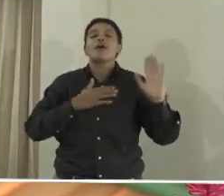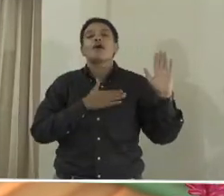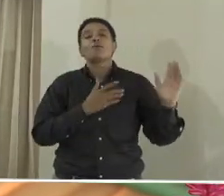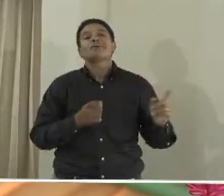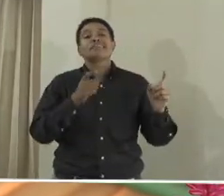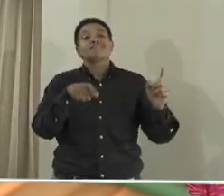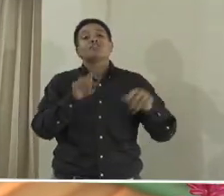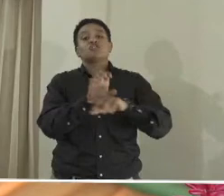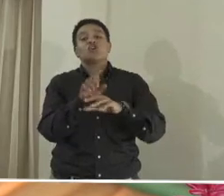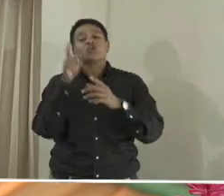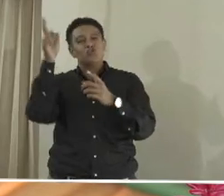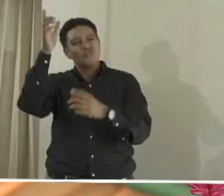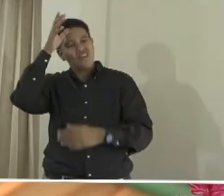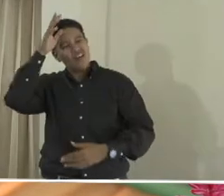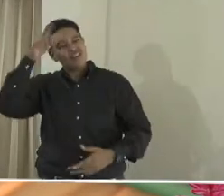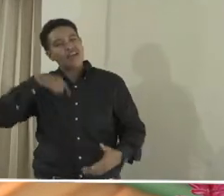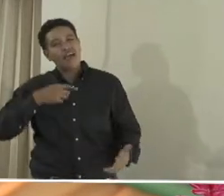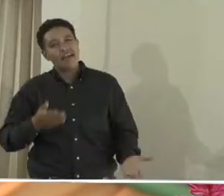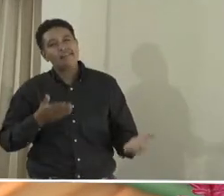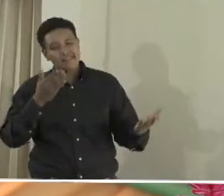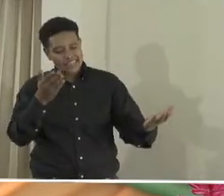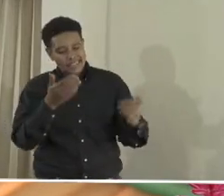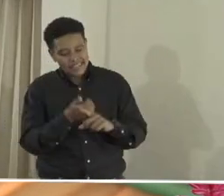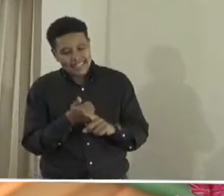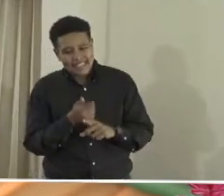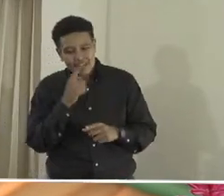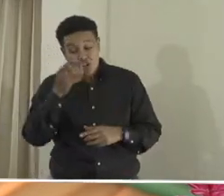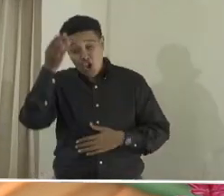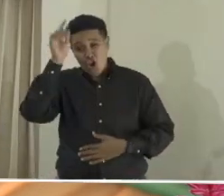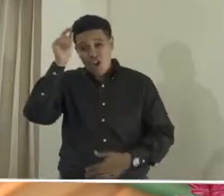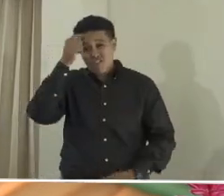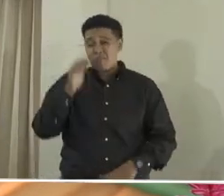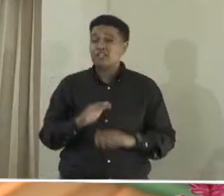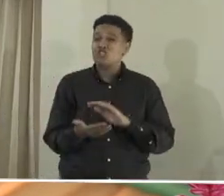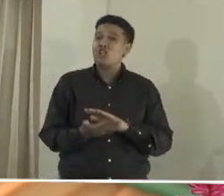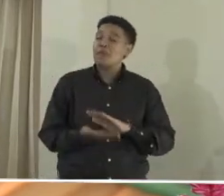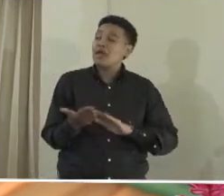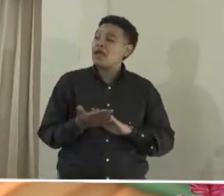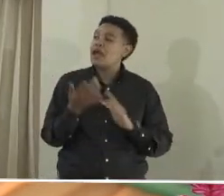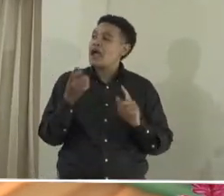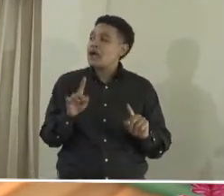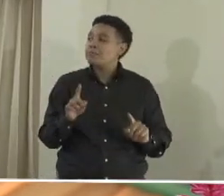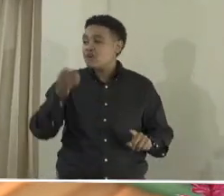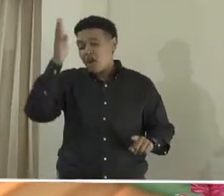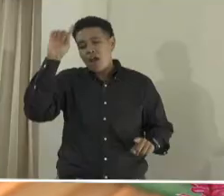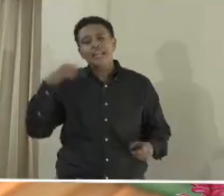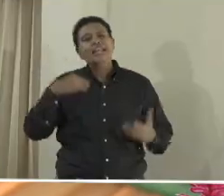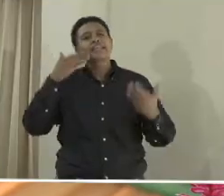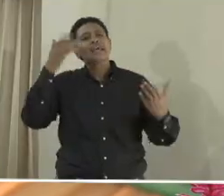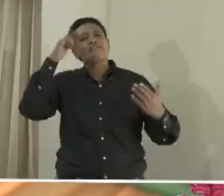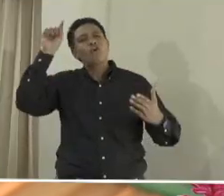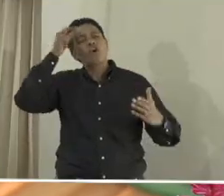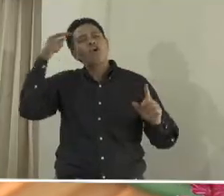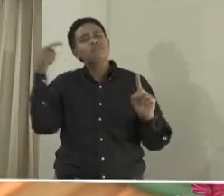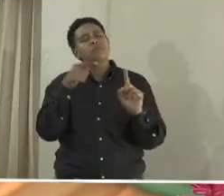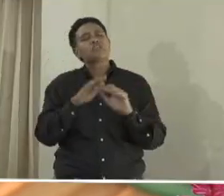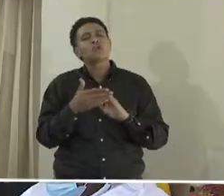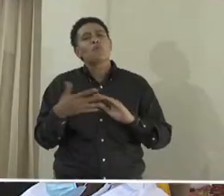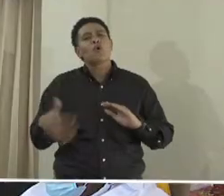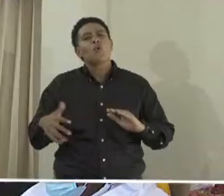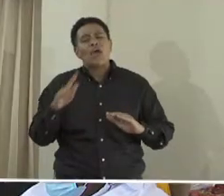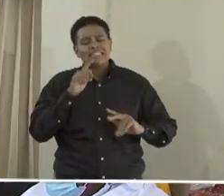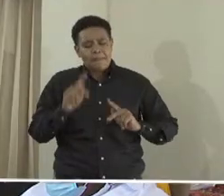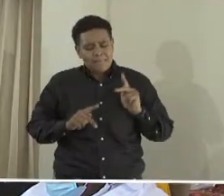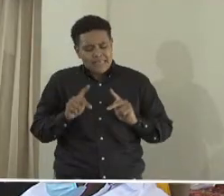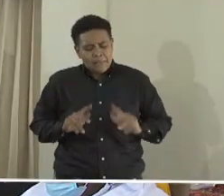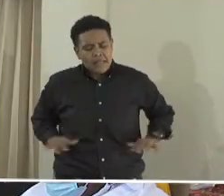you. Father, I commit next the government of Jamaica. Mighty God, I thank you for the government. As a